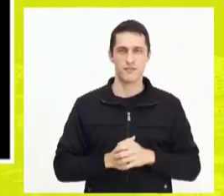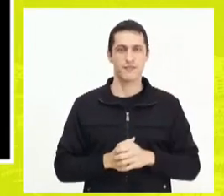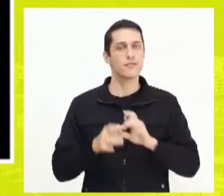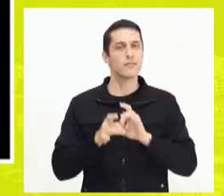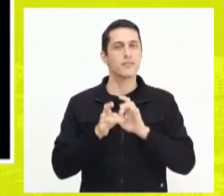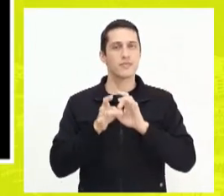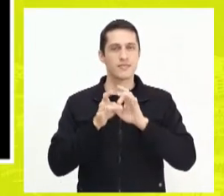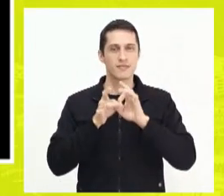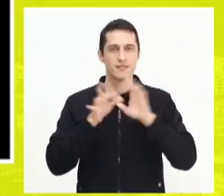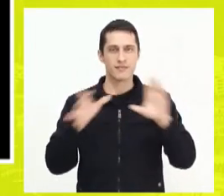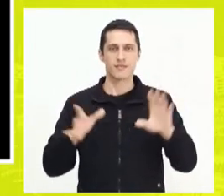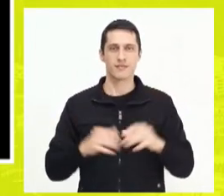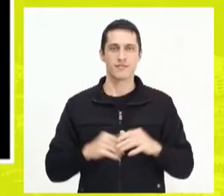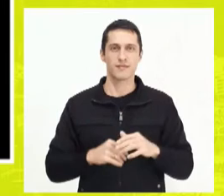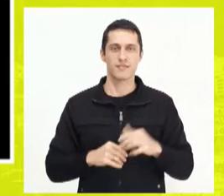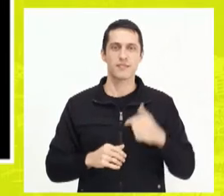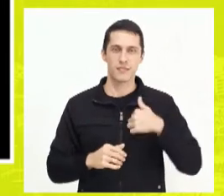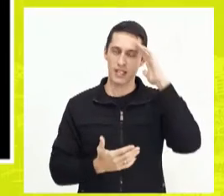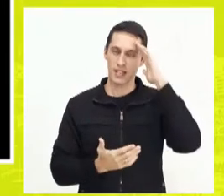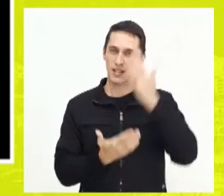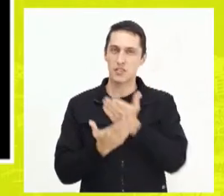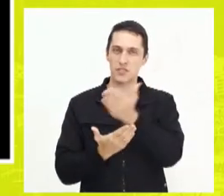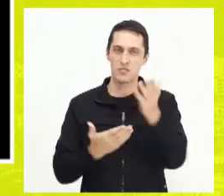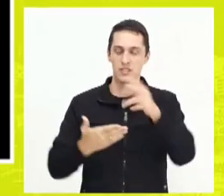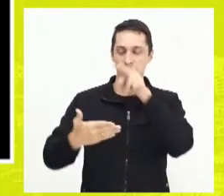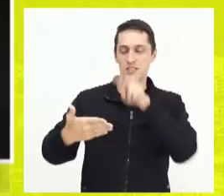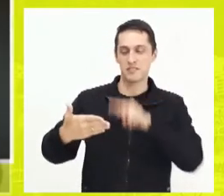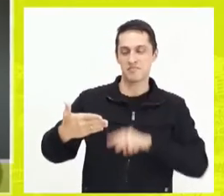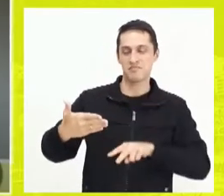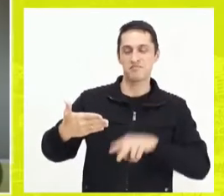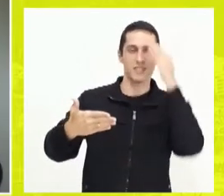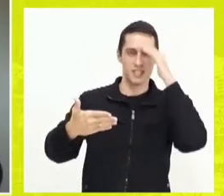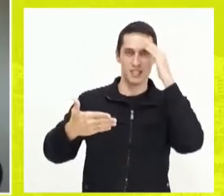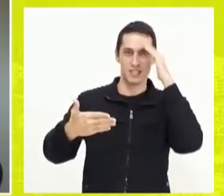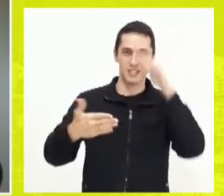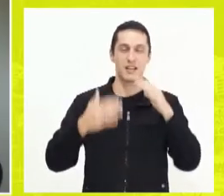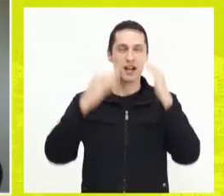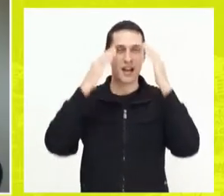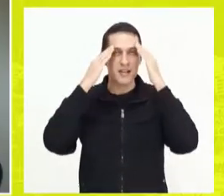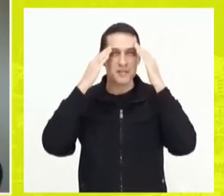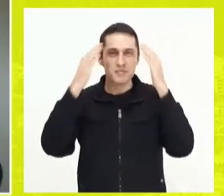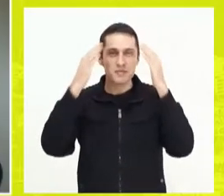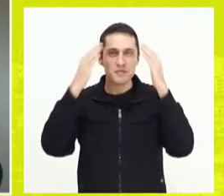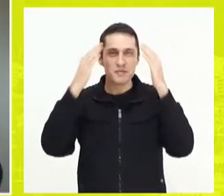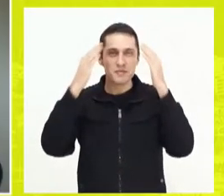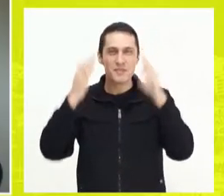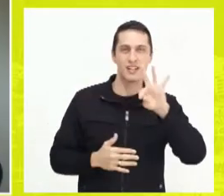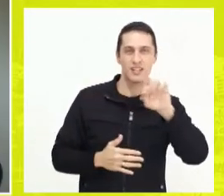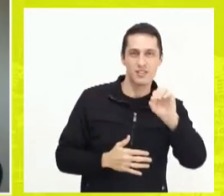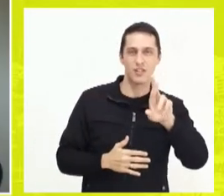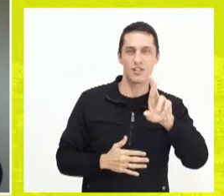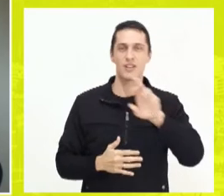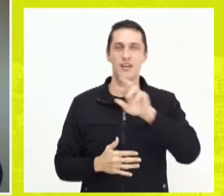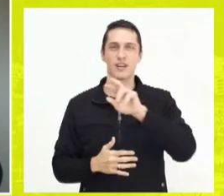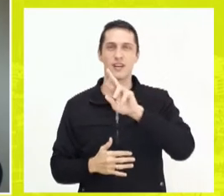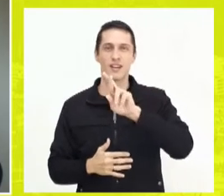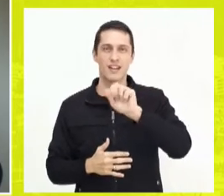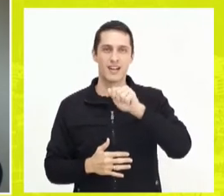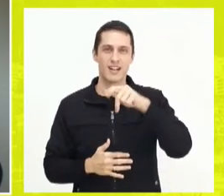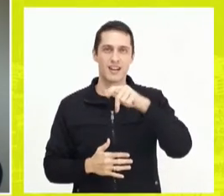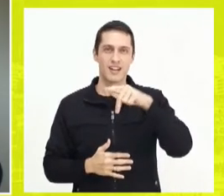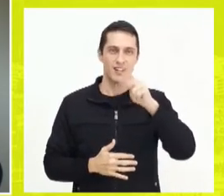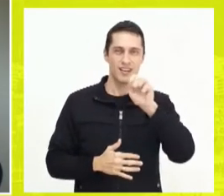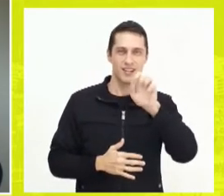available and i believe the reading is easy and interesting thank you rafael